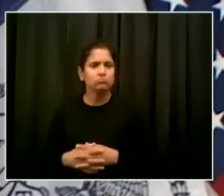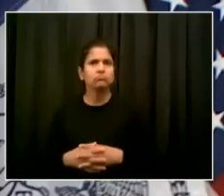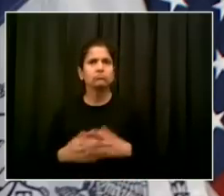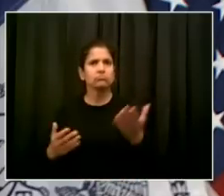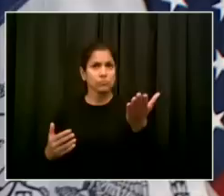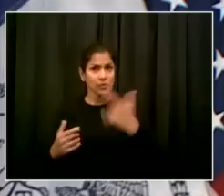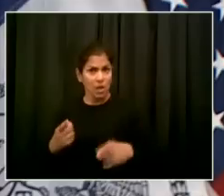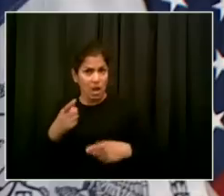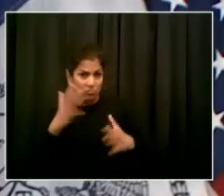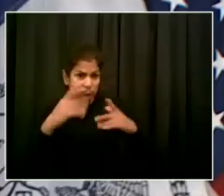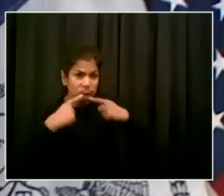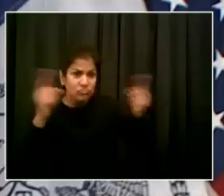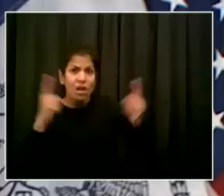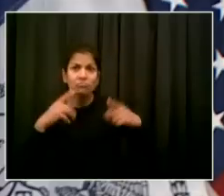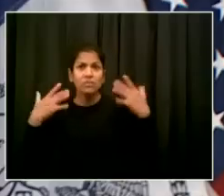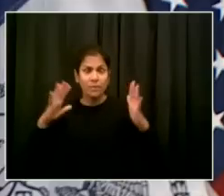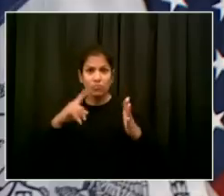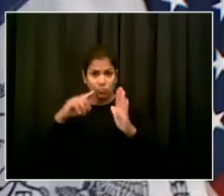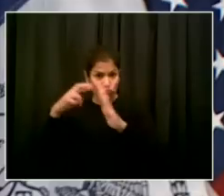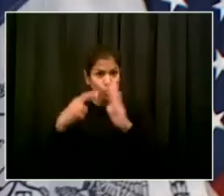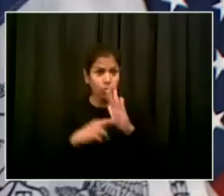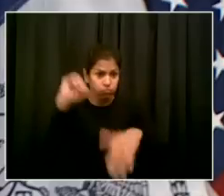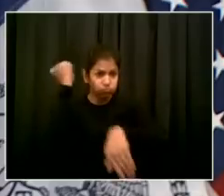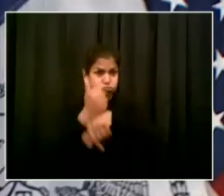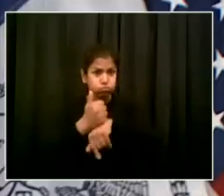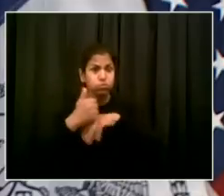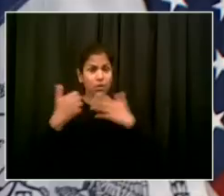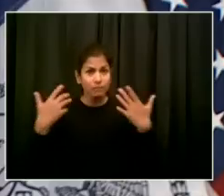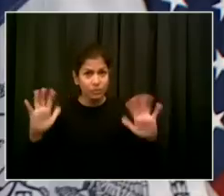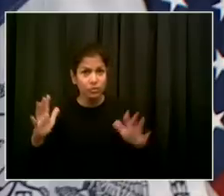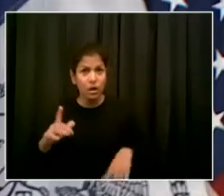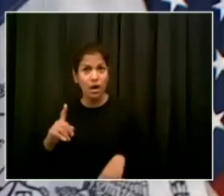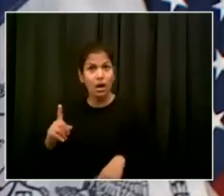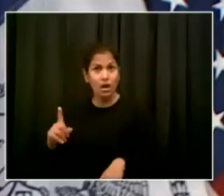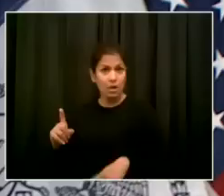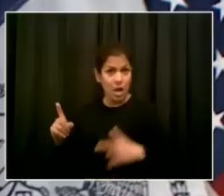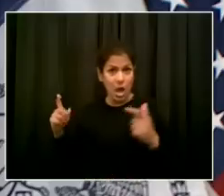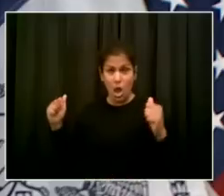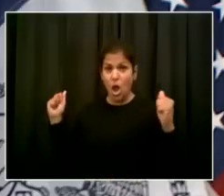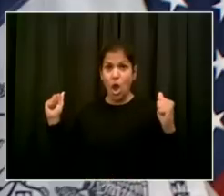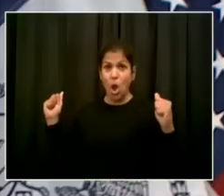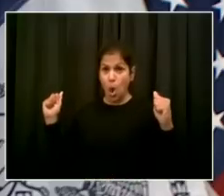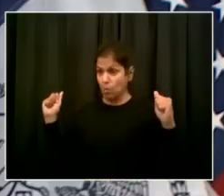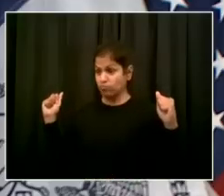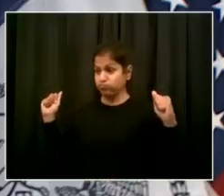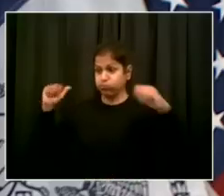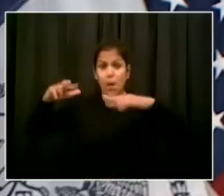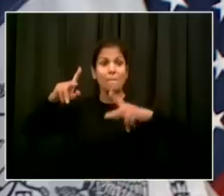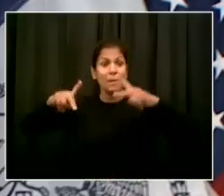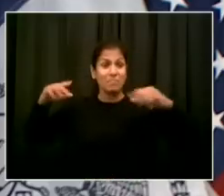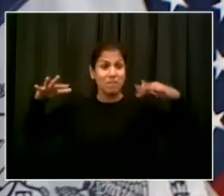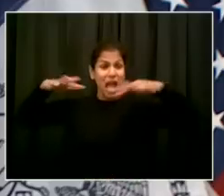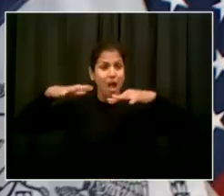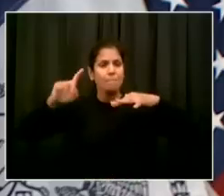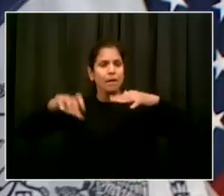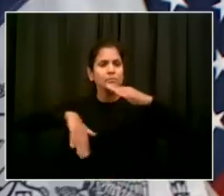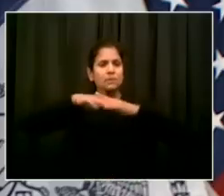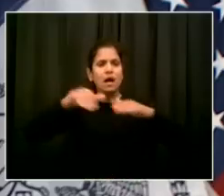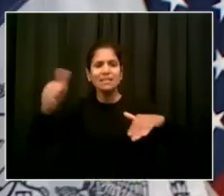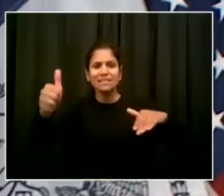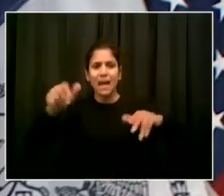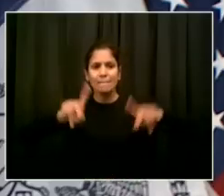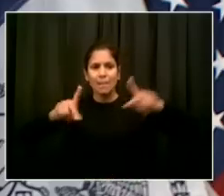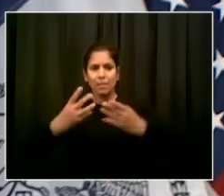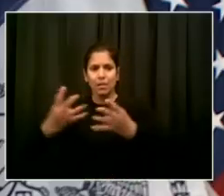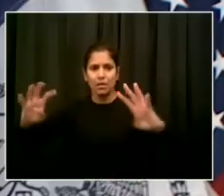mass demonstrations. So if there's a demonstration tonight, what are you instructing the police to do? And what do you